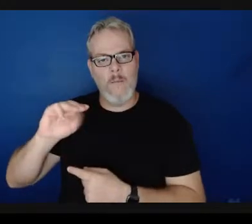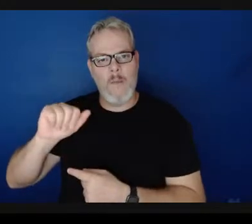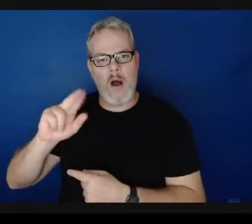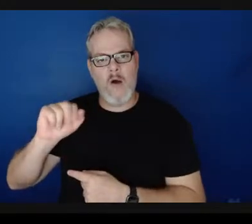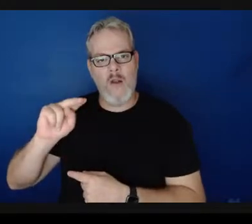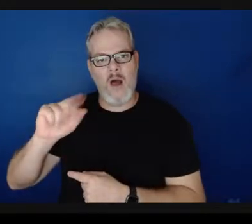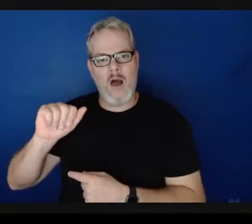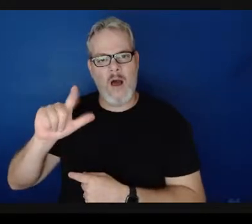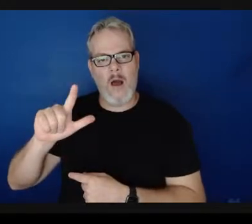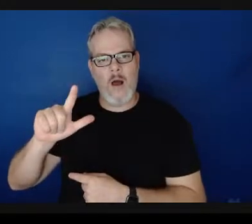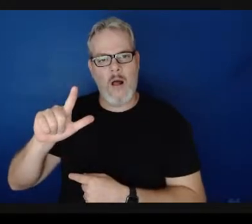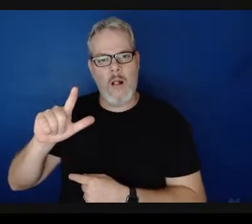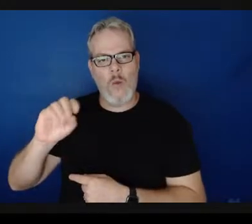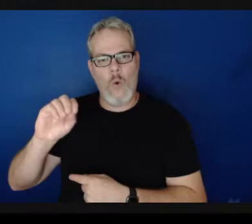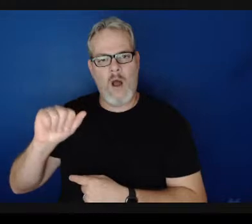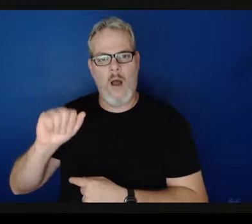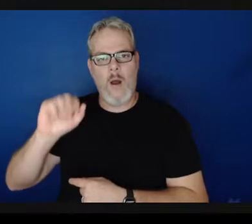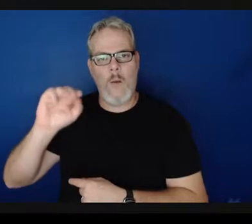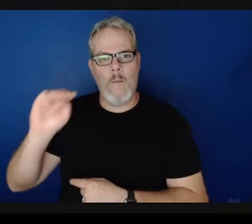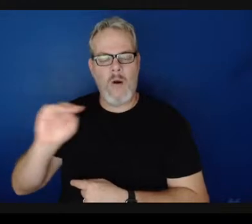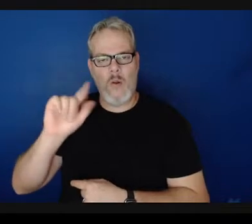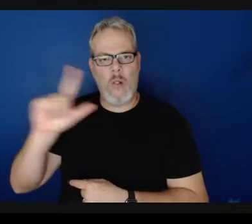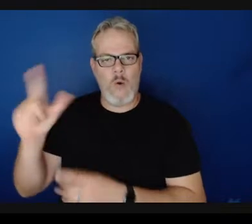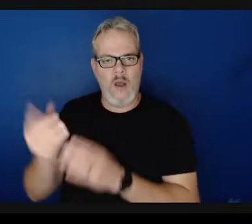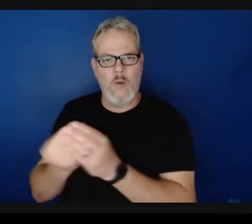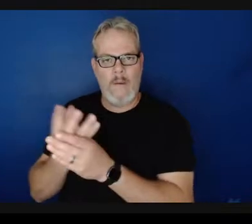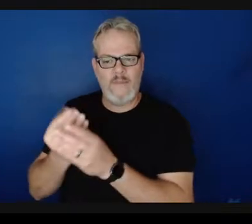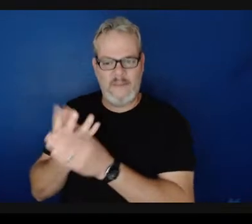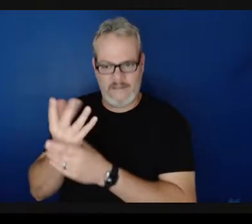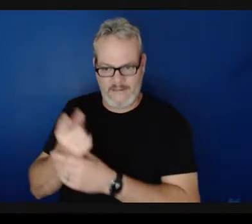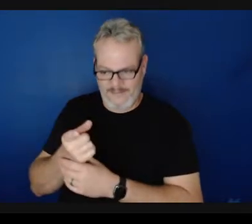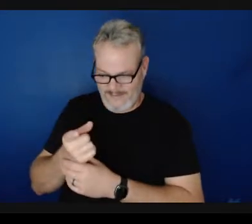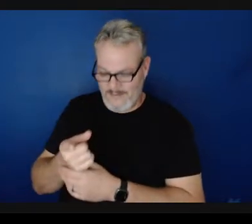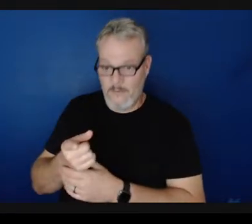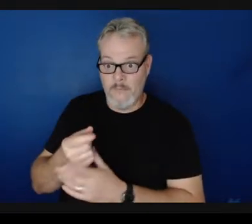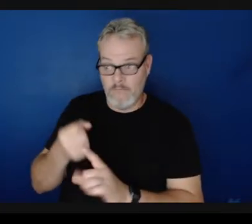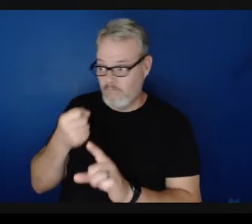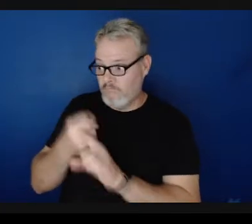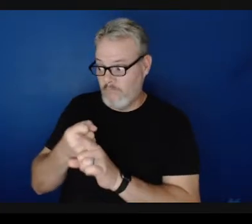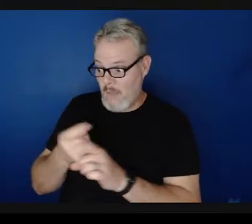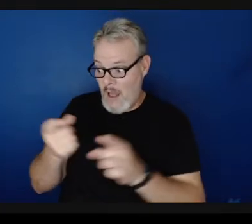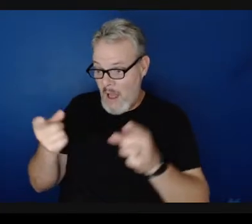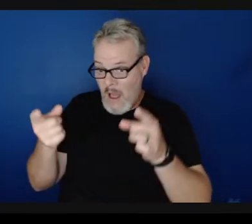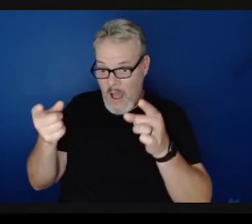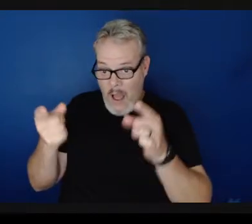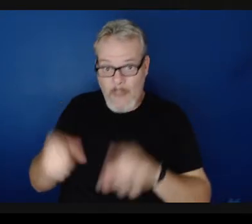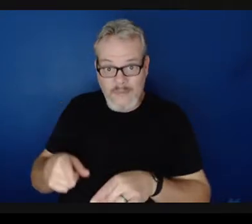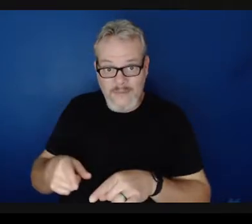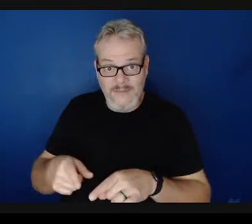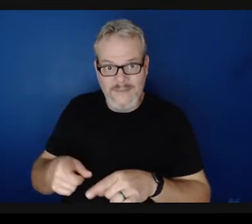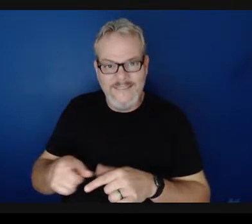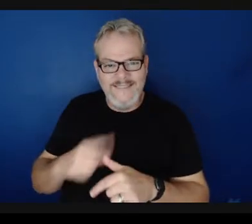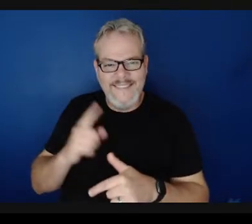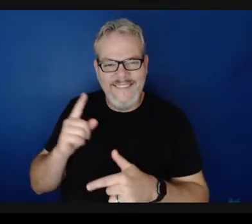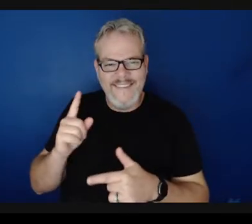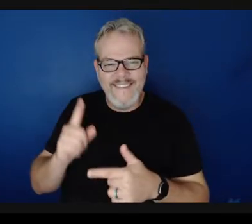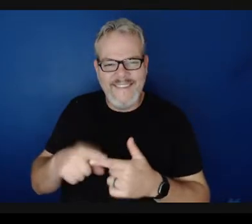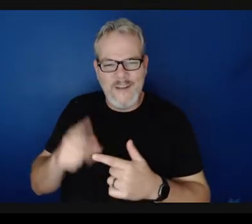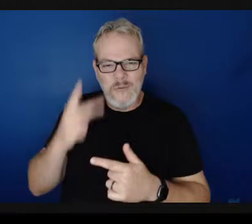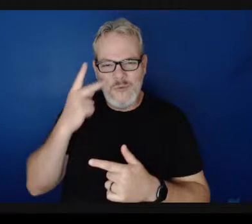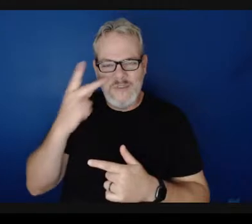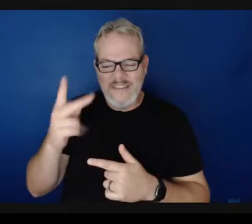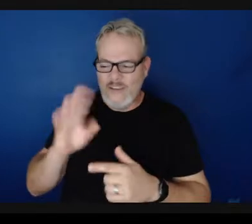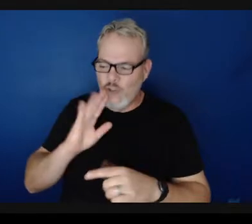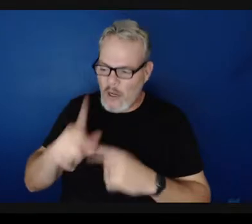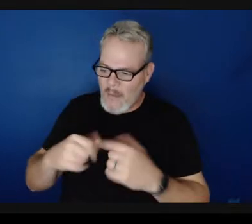and affected Kilauea. And once that happens, then we go on to recover